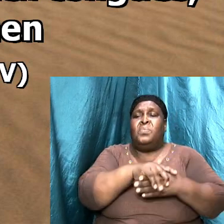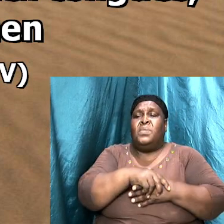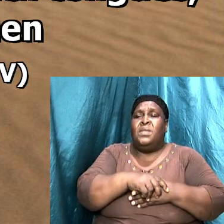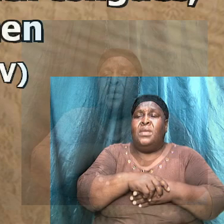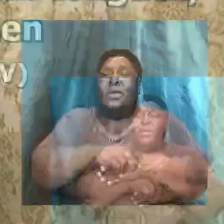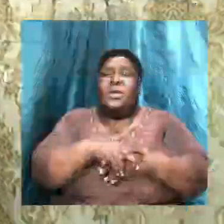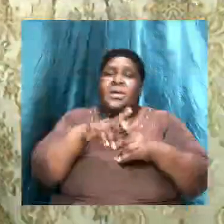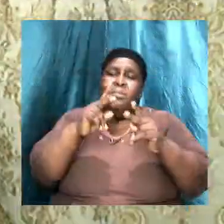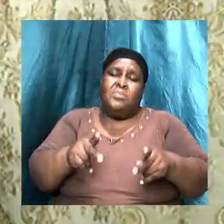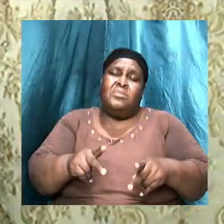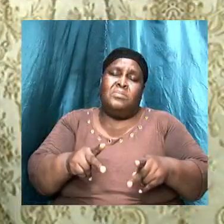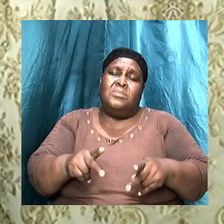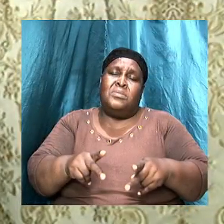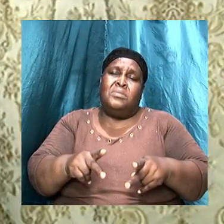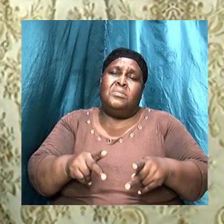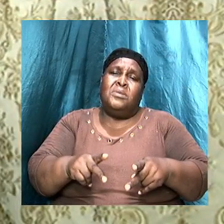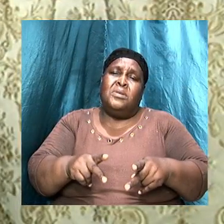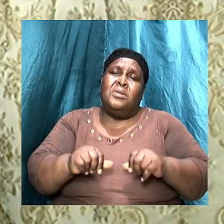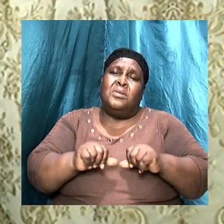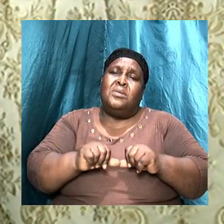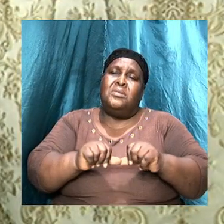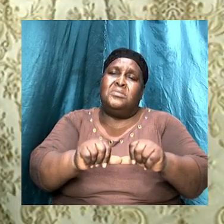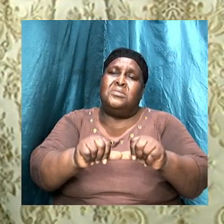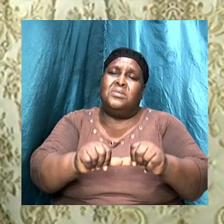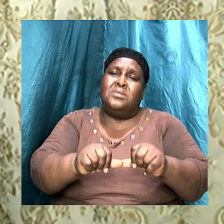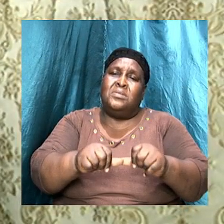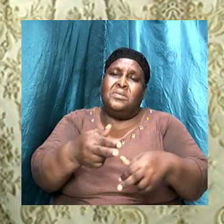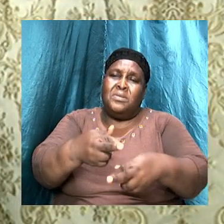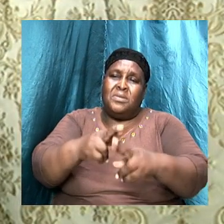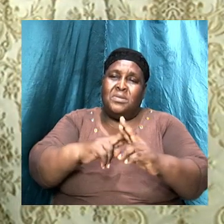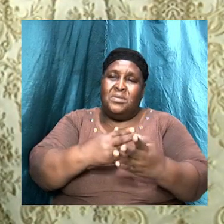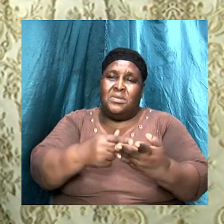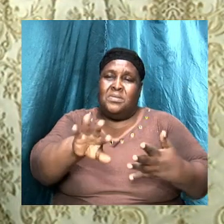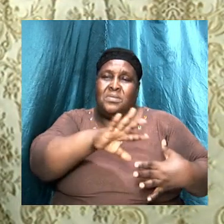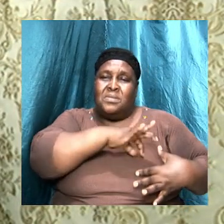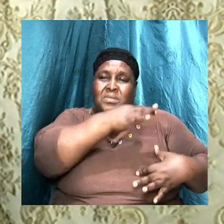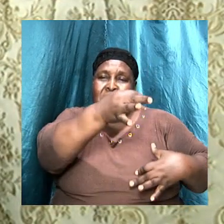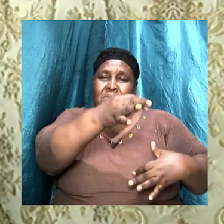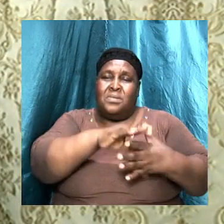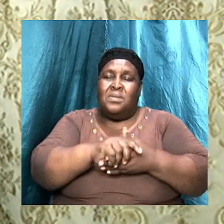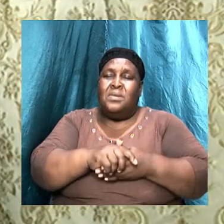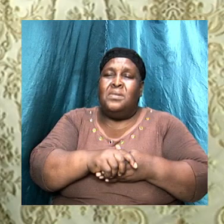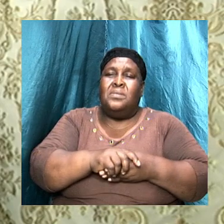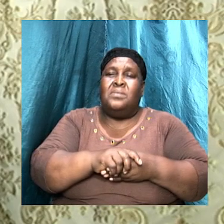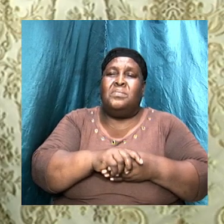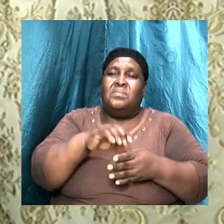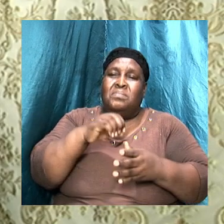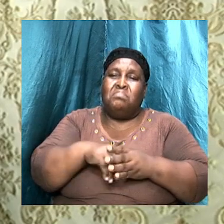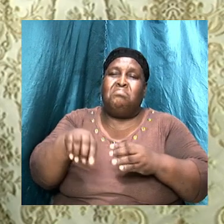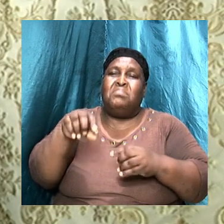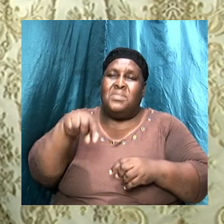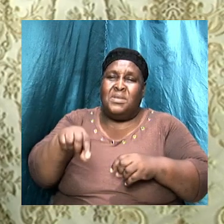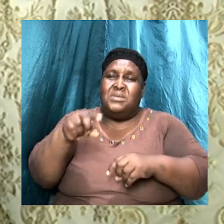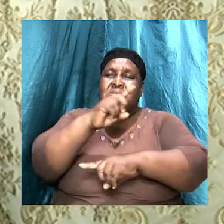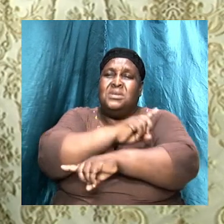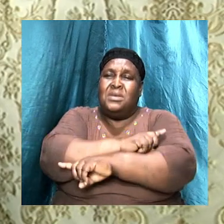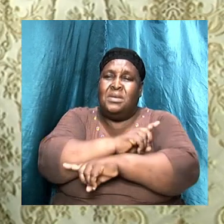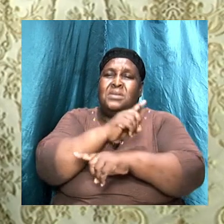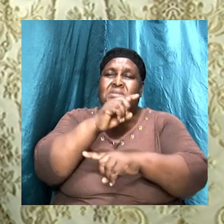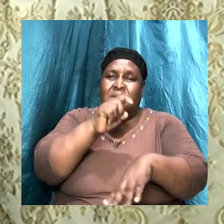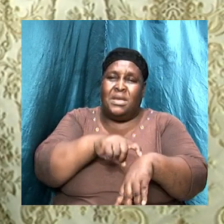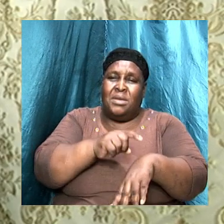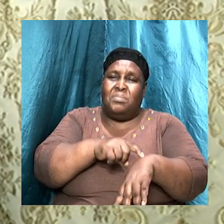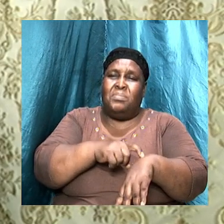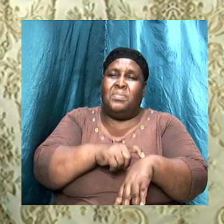persons continue to receive the Holy Spirit now in this day and age as a church we